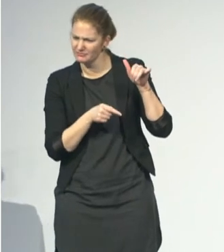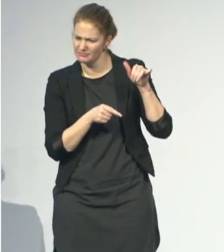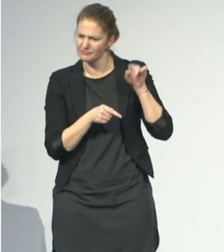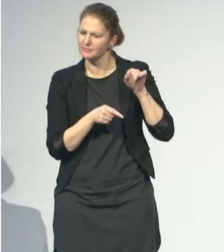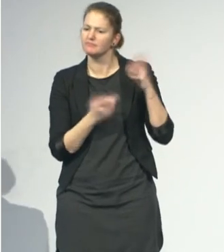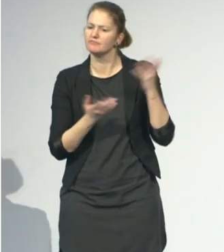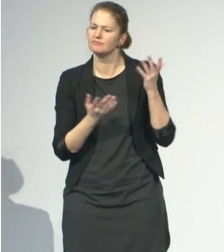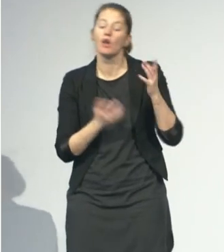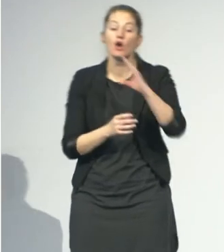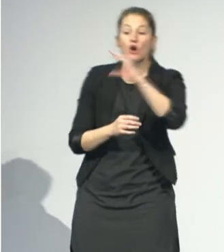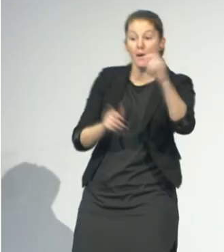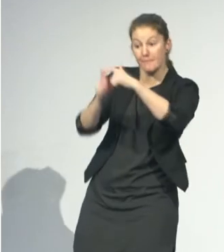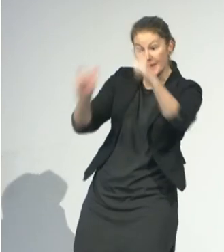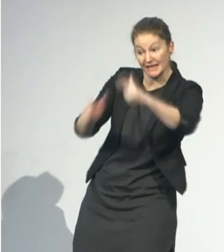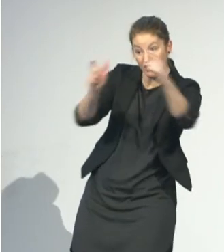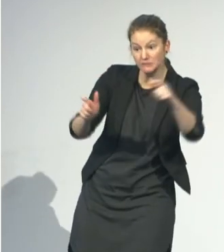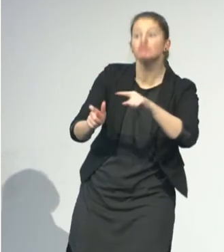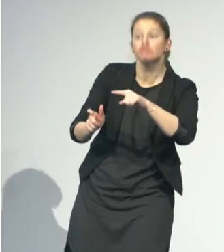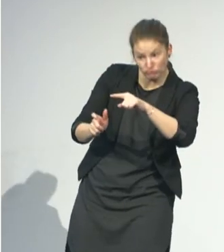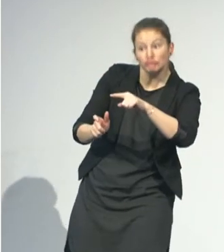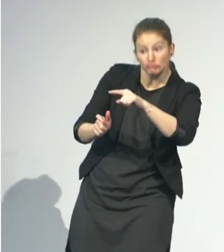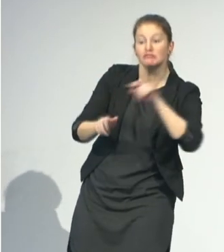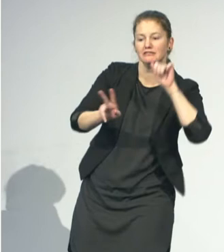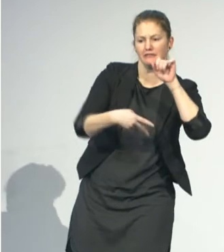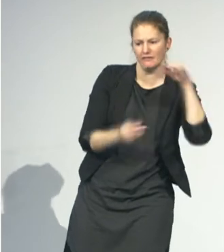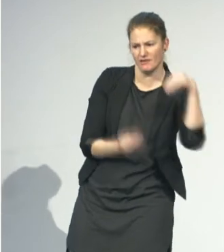label, also a methodology, that it is